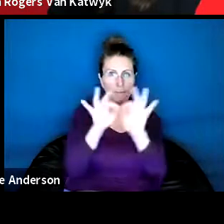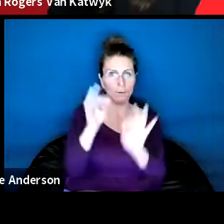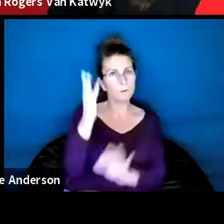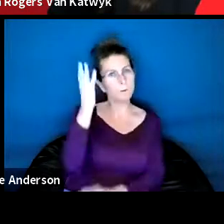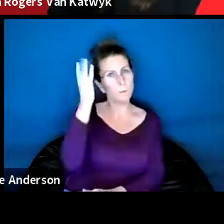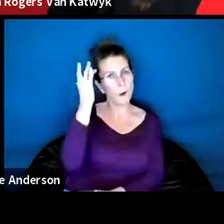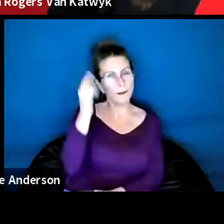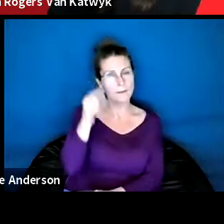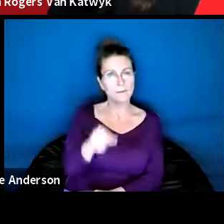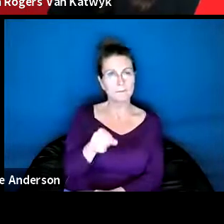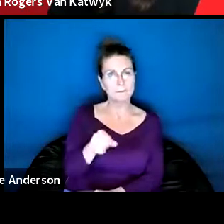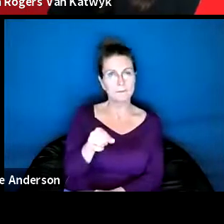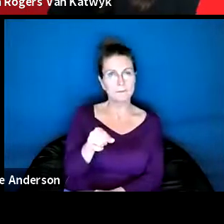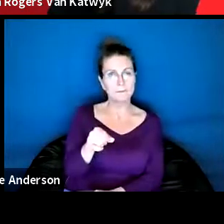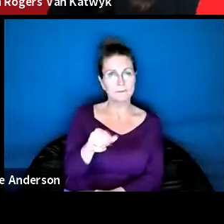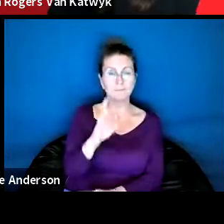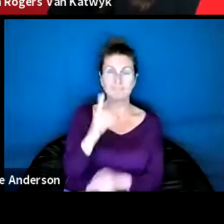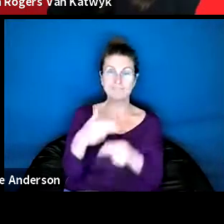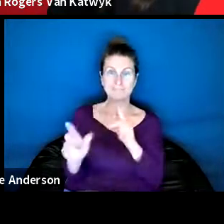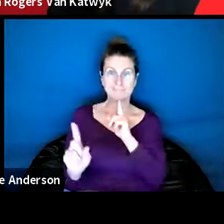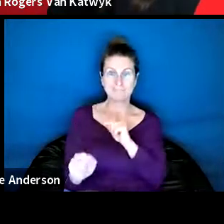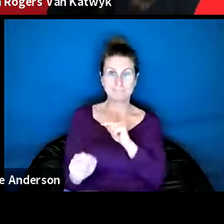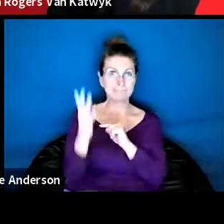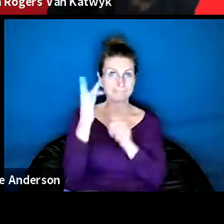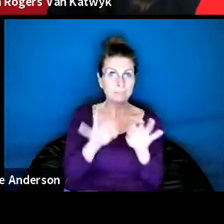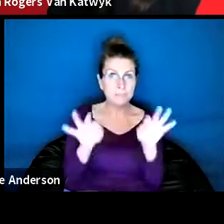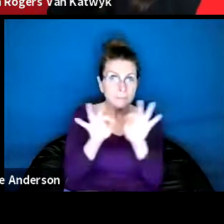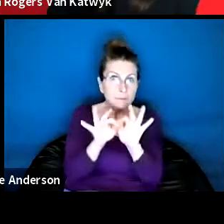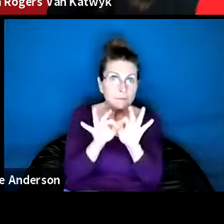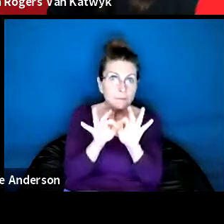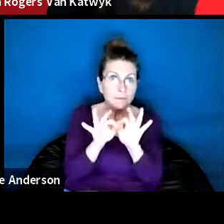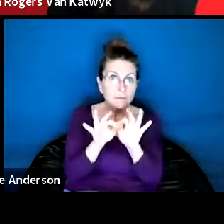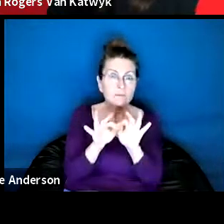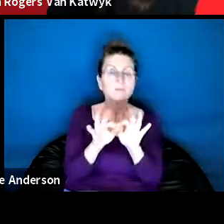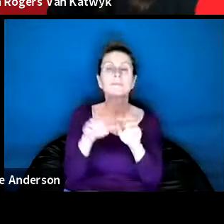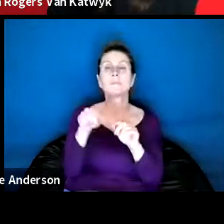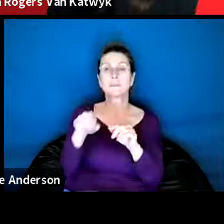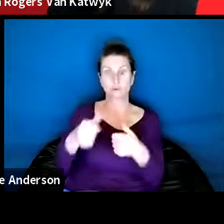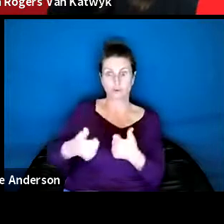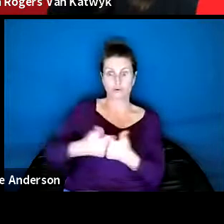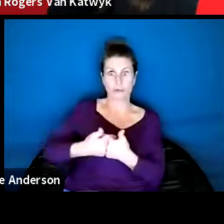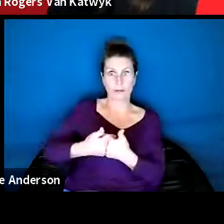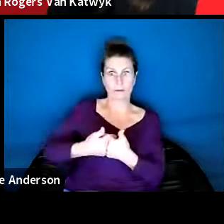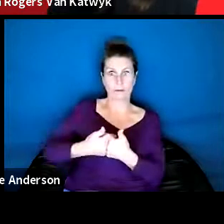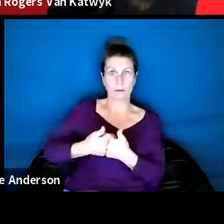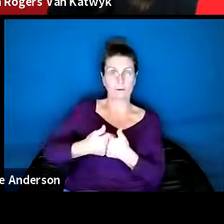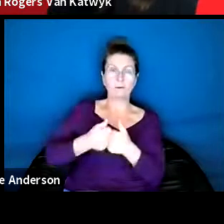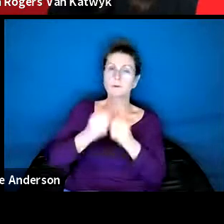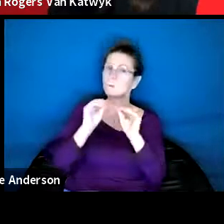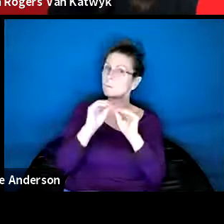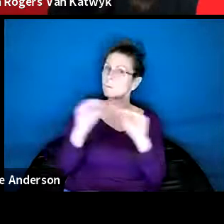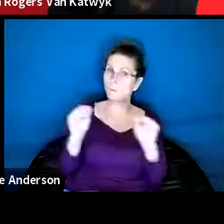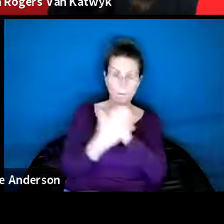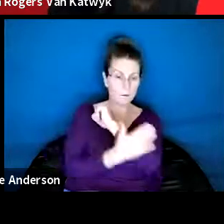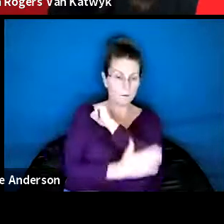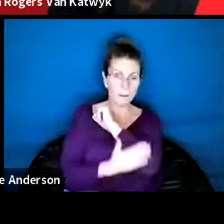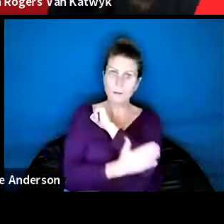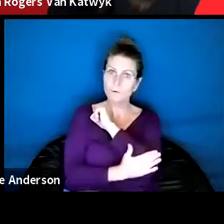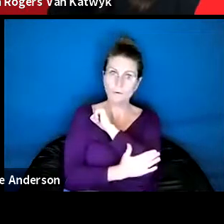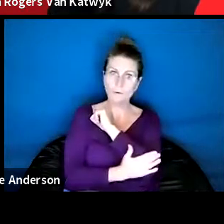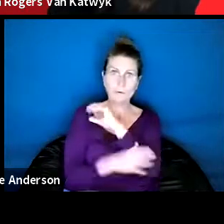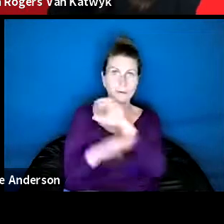antimicrobial resistance? The short answer is that this is one of those challenges that no country can address in its